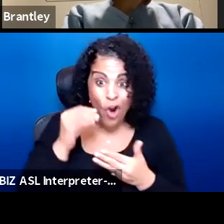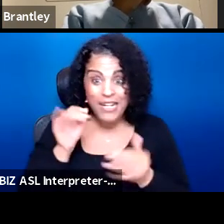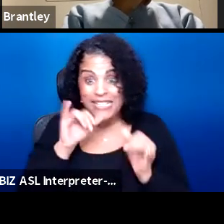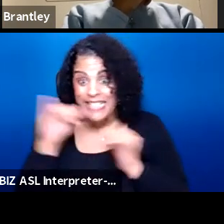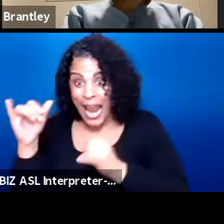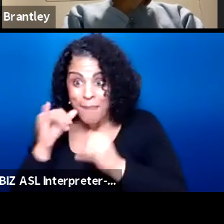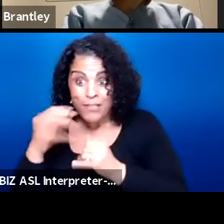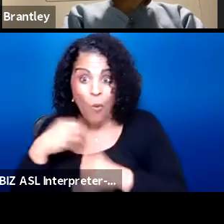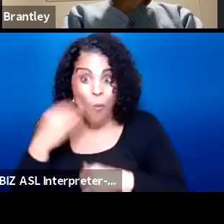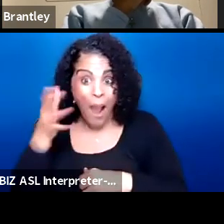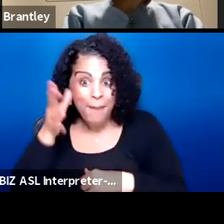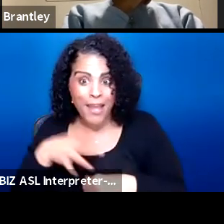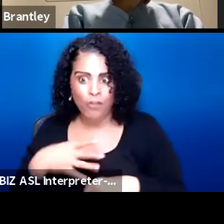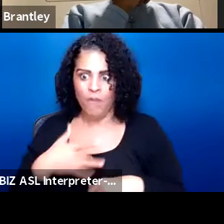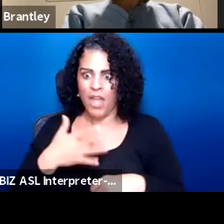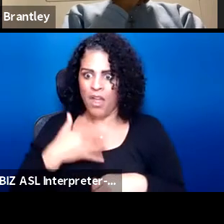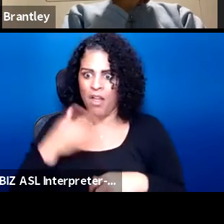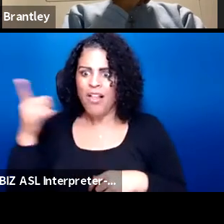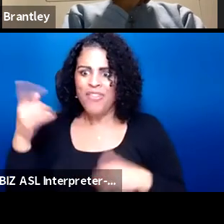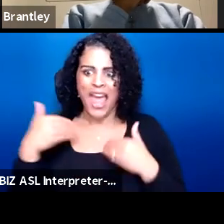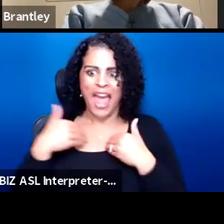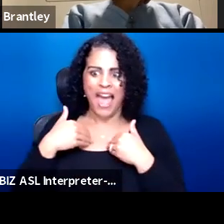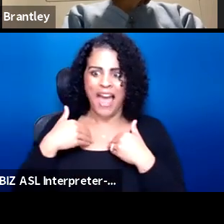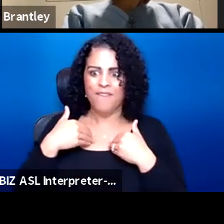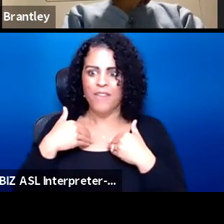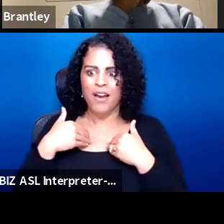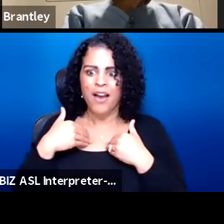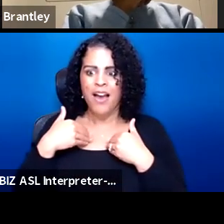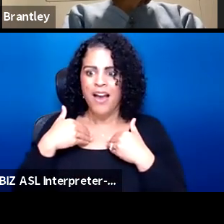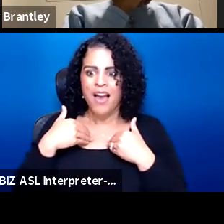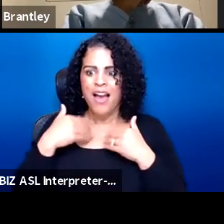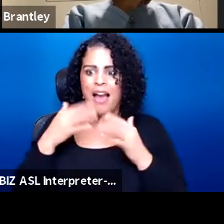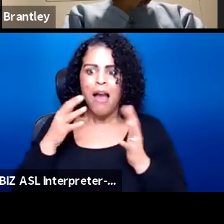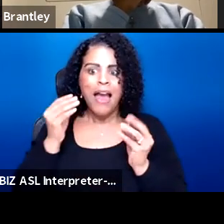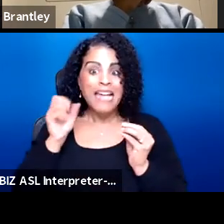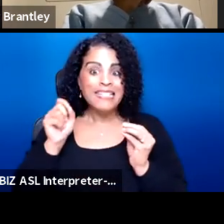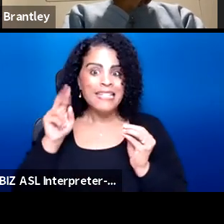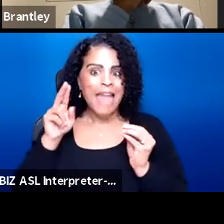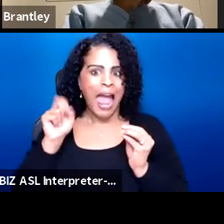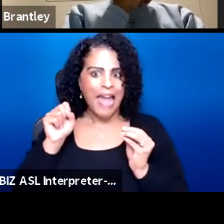man, like you feel there is that like status update that goes